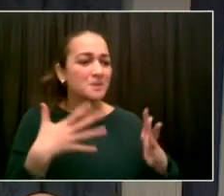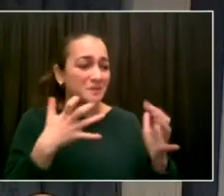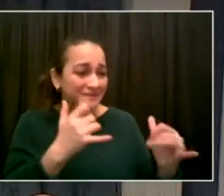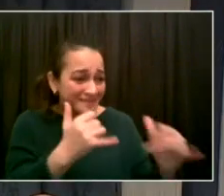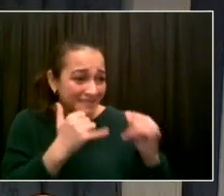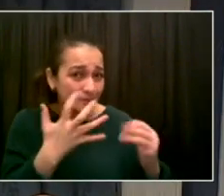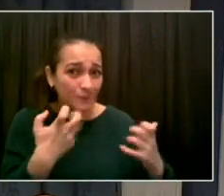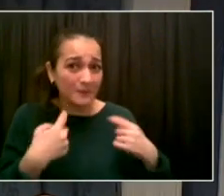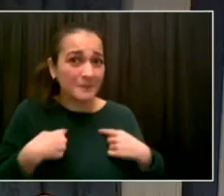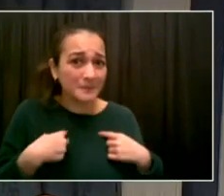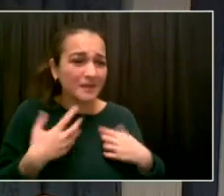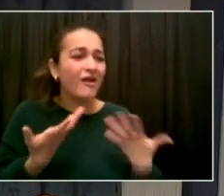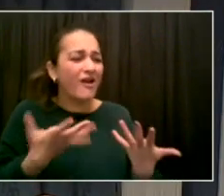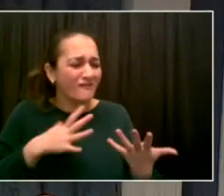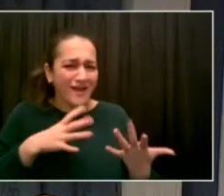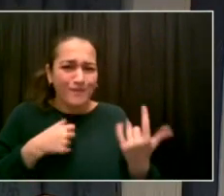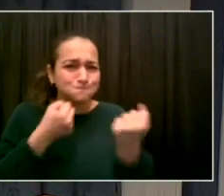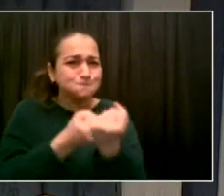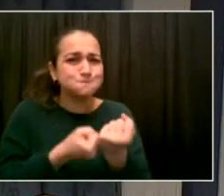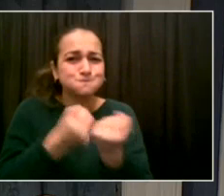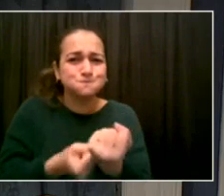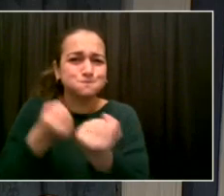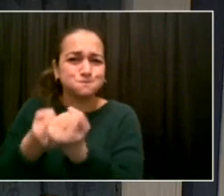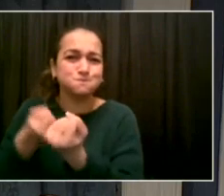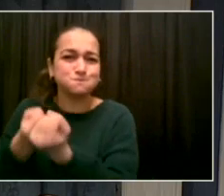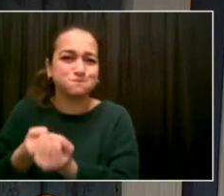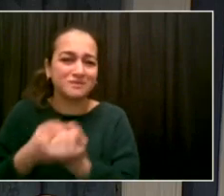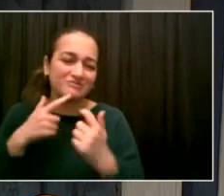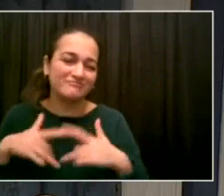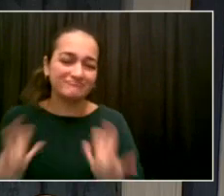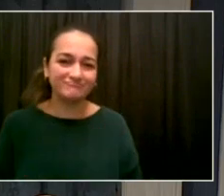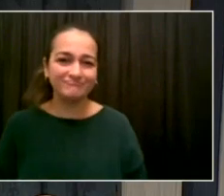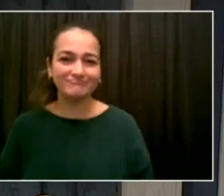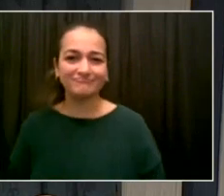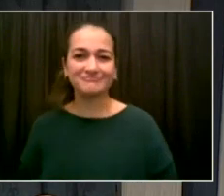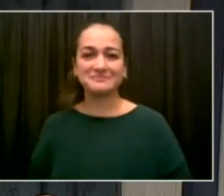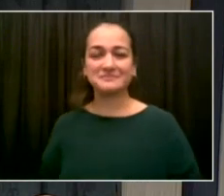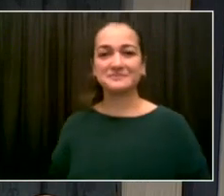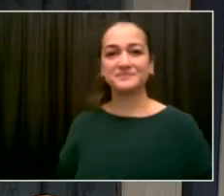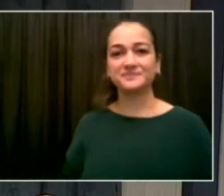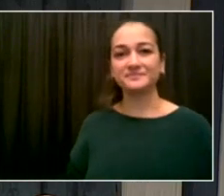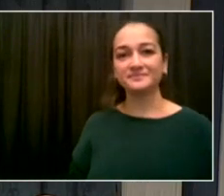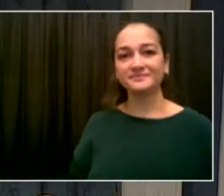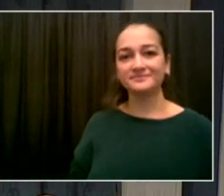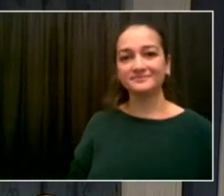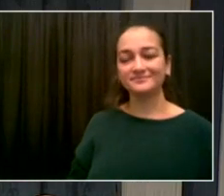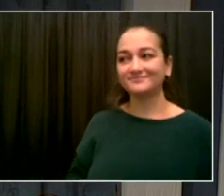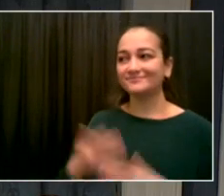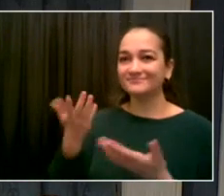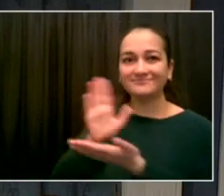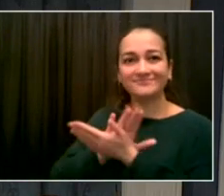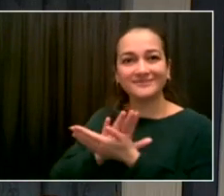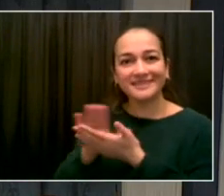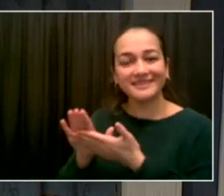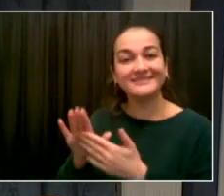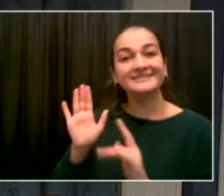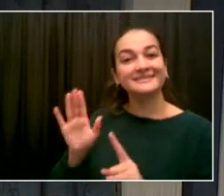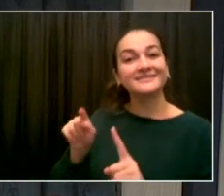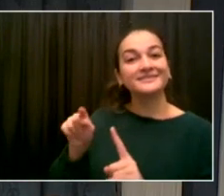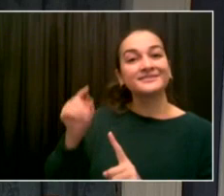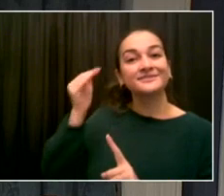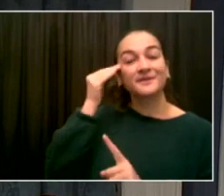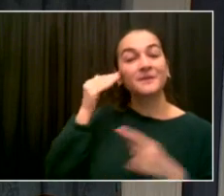people, because I think this is the whole core of the matter, is what they need to stay on a positive path. It's a tough world.